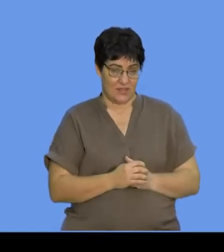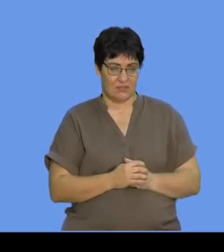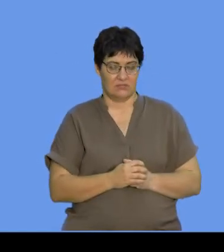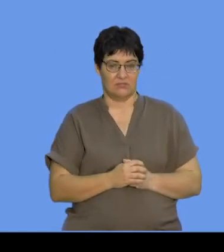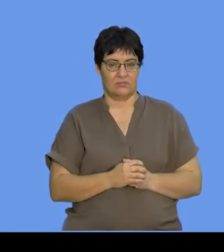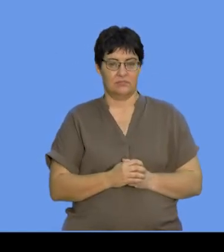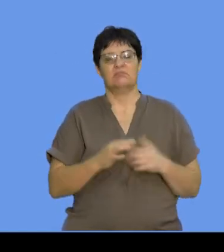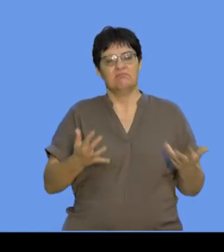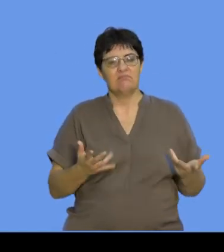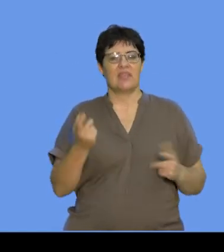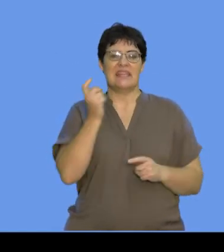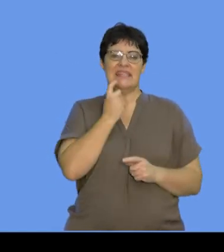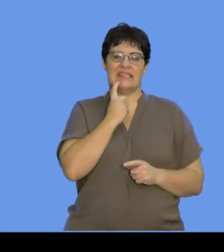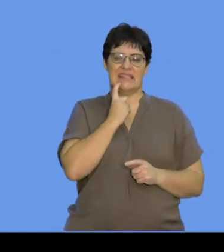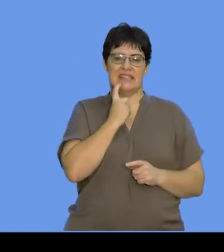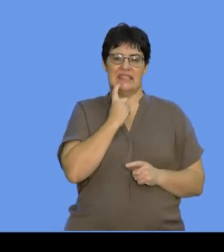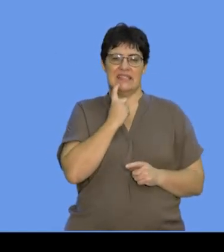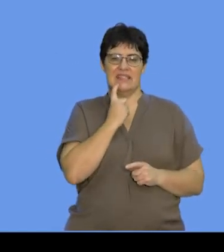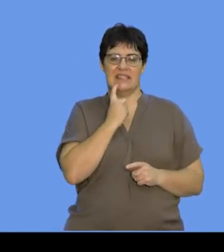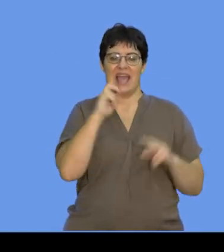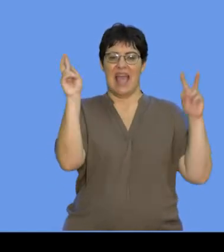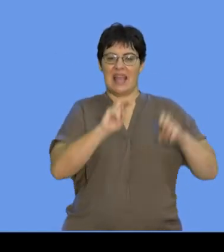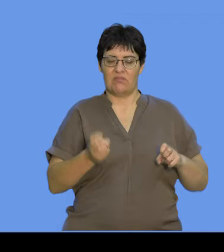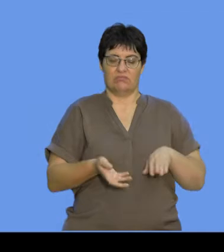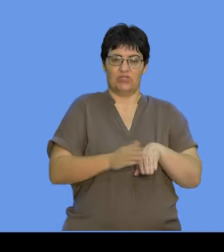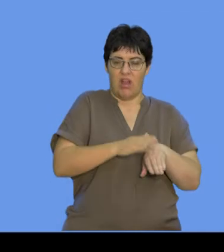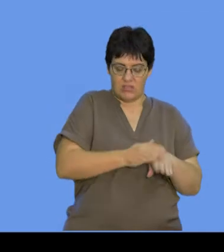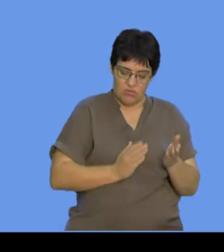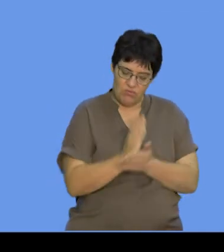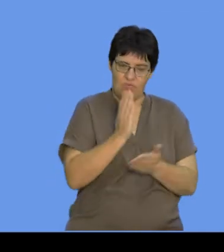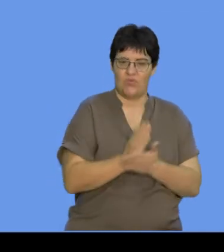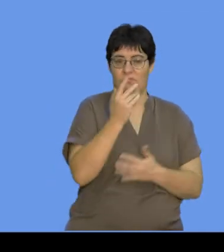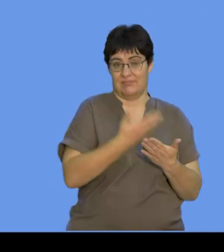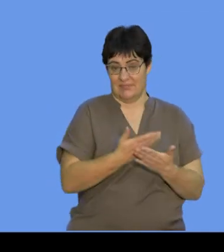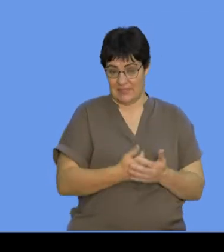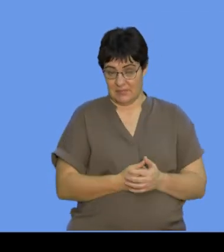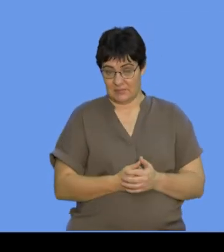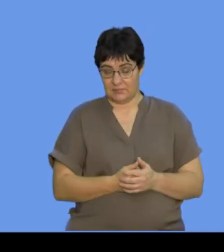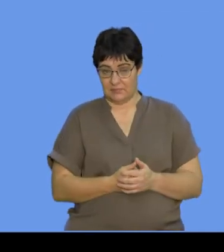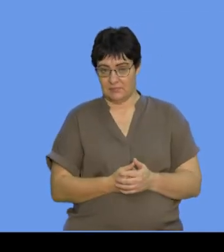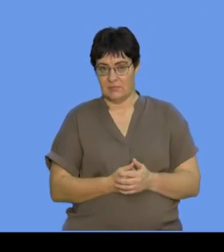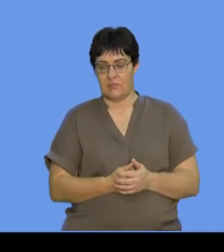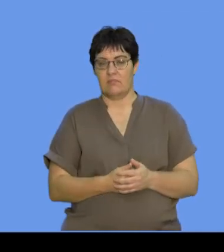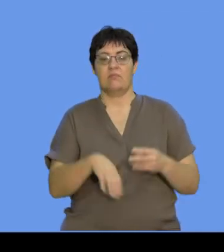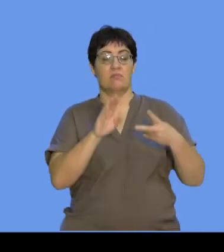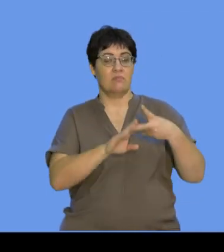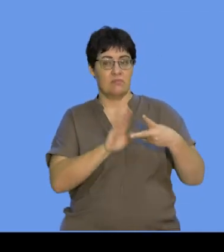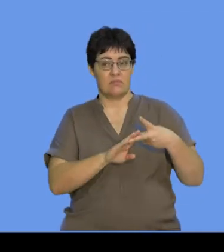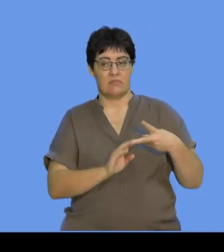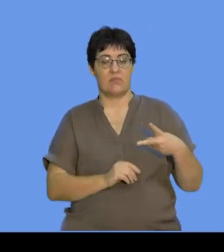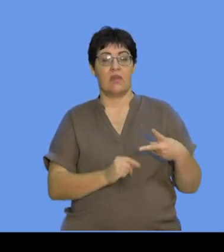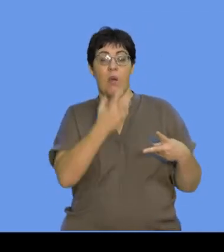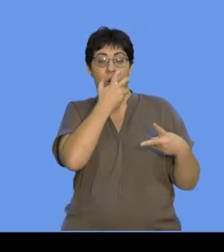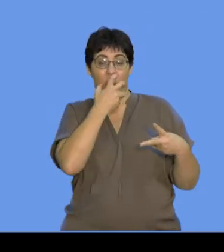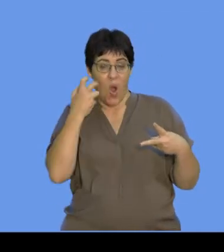actually easily allow electric charge to actually pass through them, okay? And also they are good